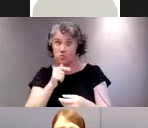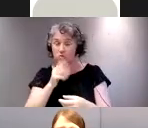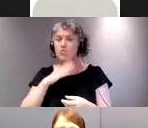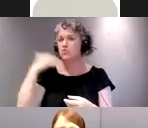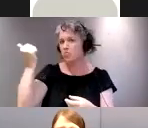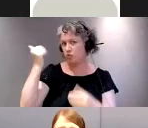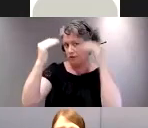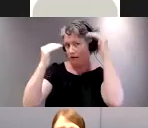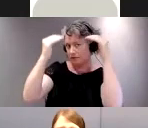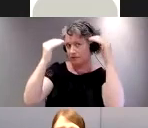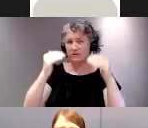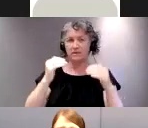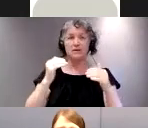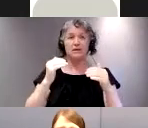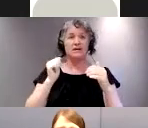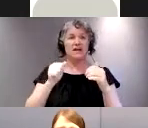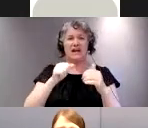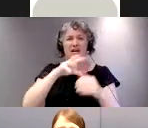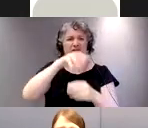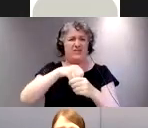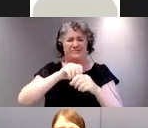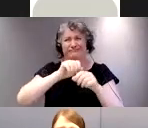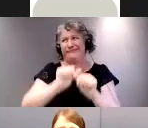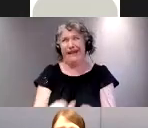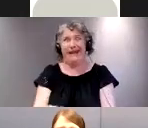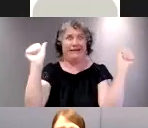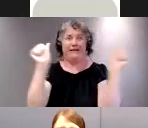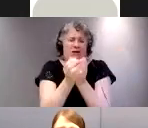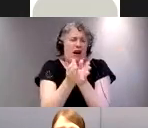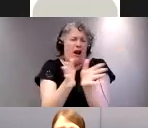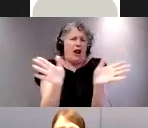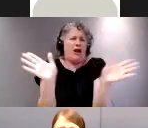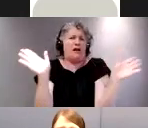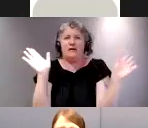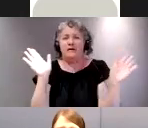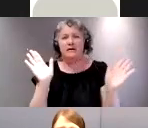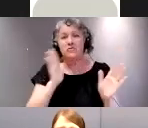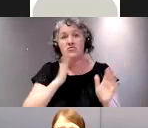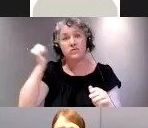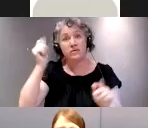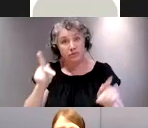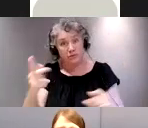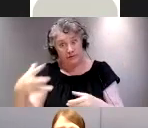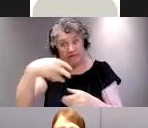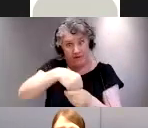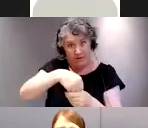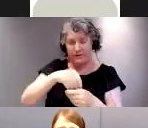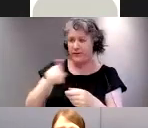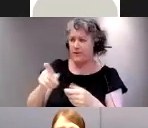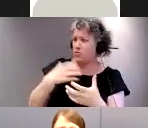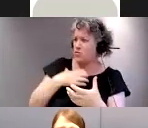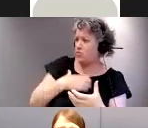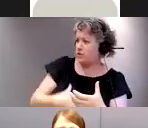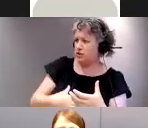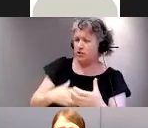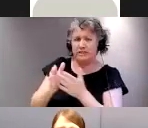scope of it can be huge. If you talk about it just being an older adult has to be a participant, or their wishes or interests have